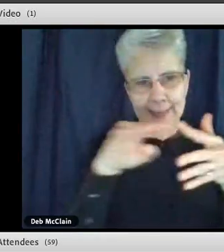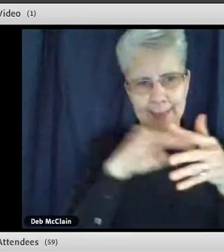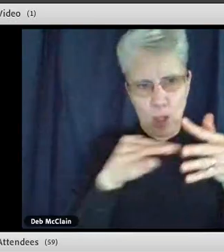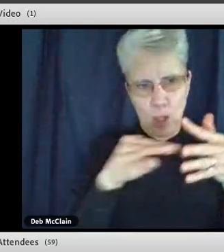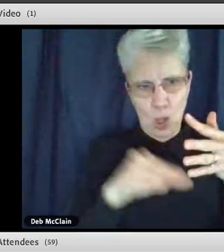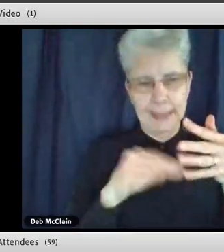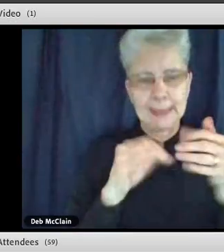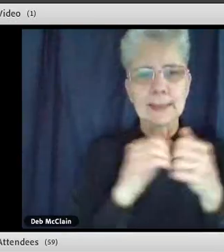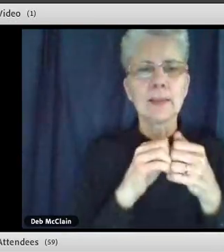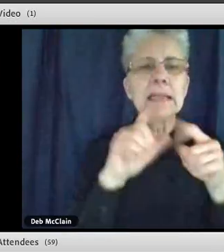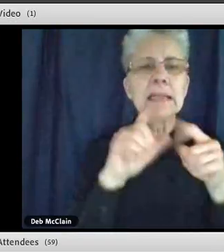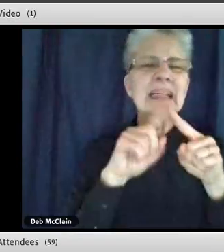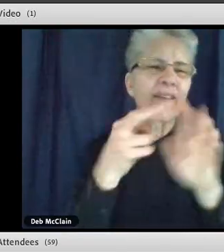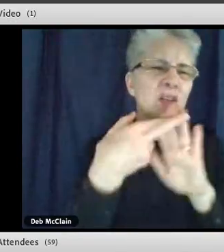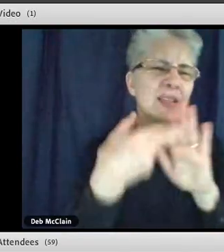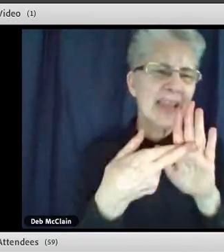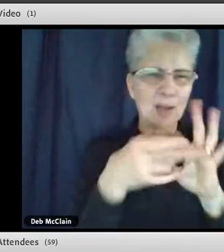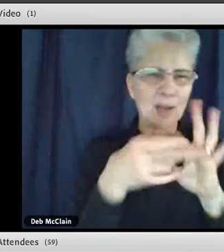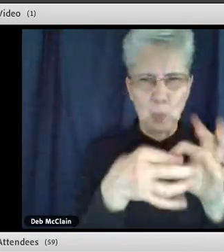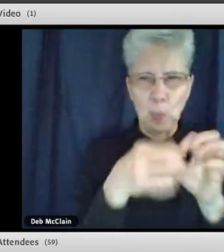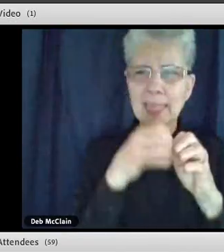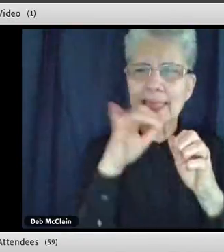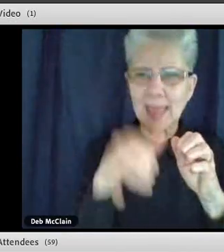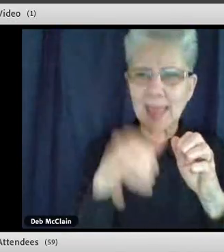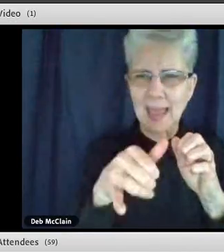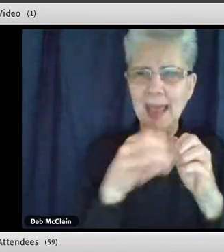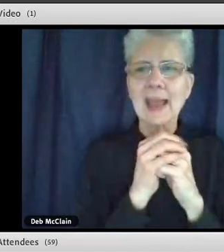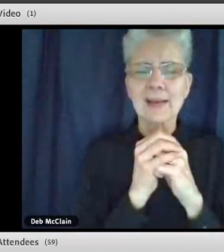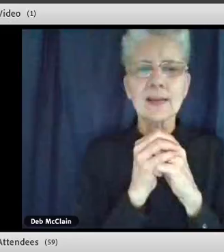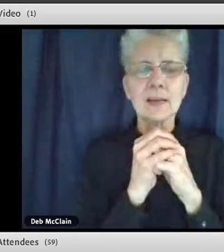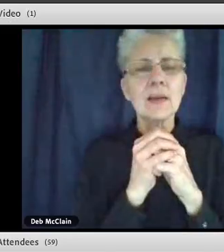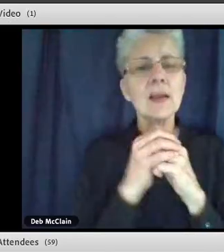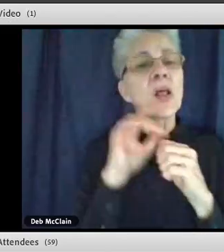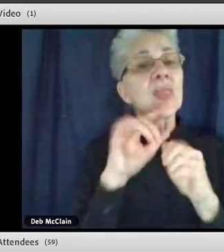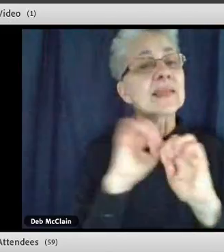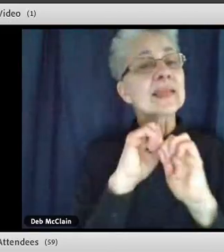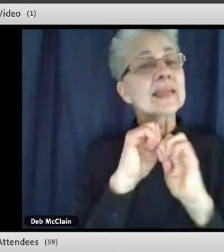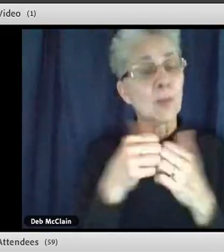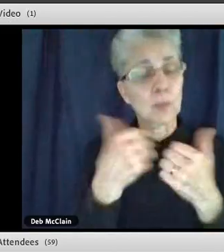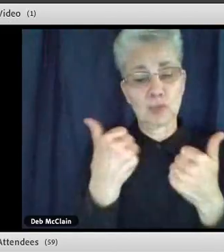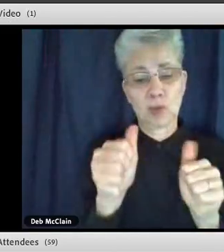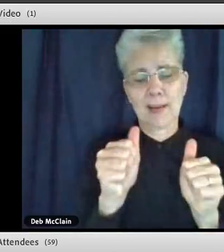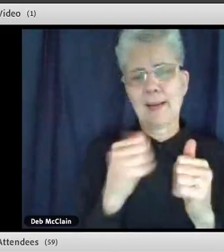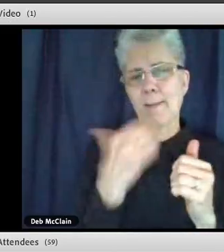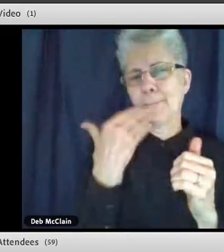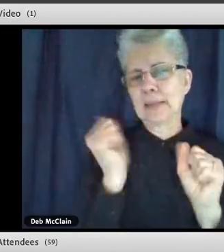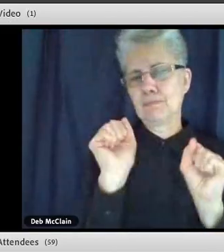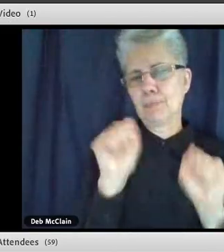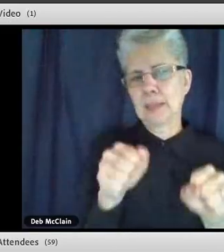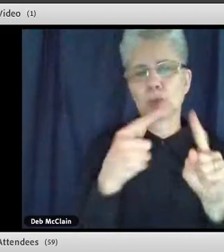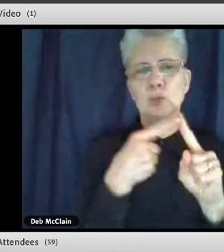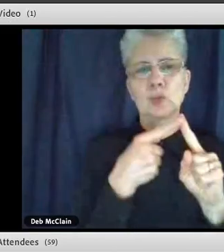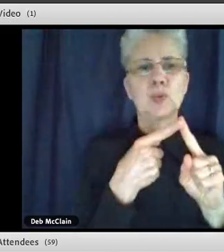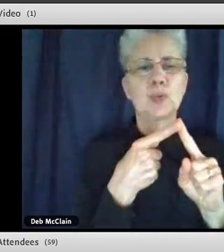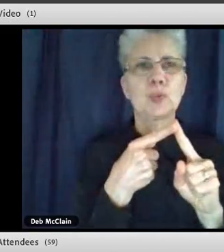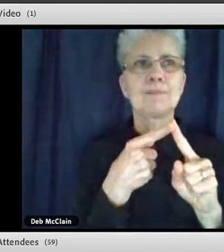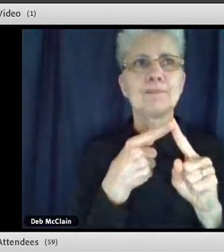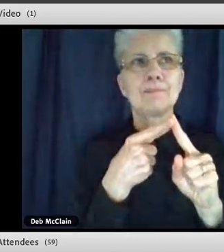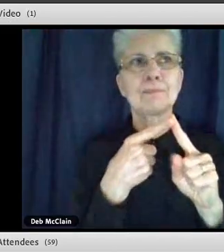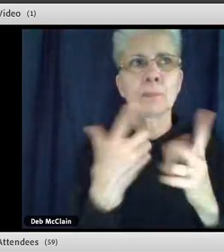there's different standards associated with that. So this is where we try as best as we can to capture